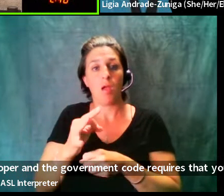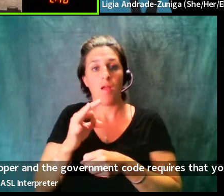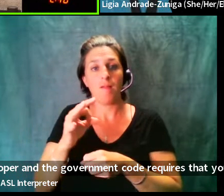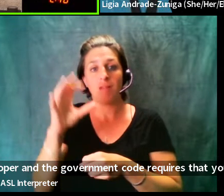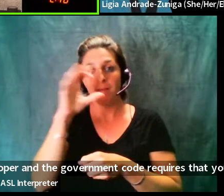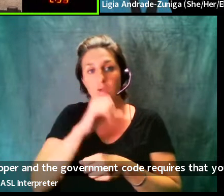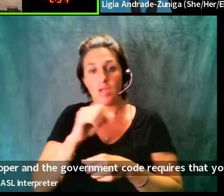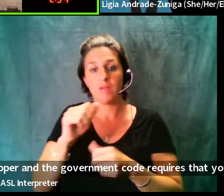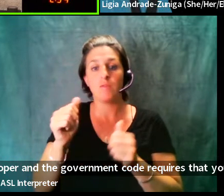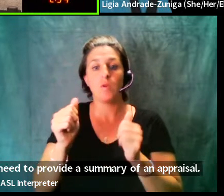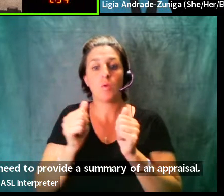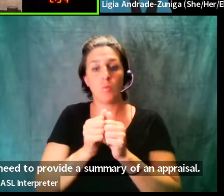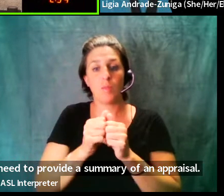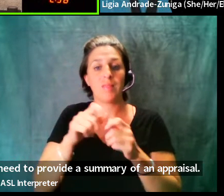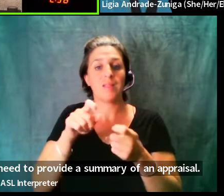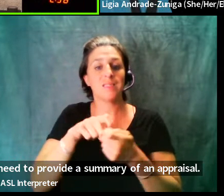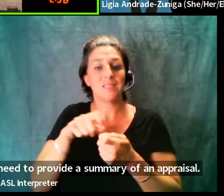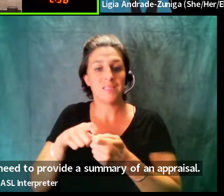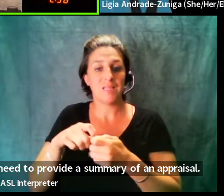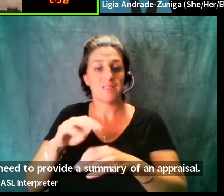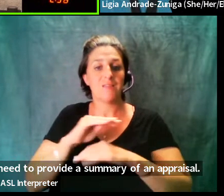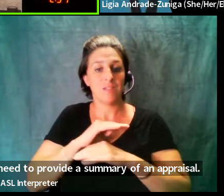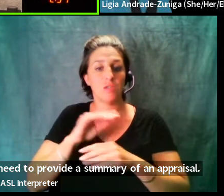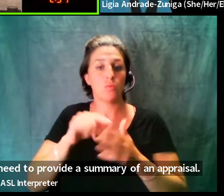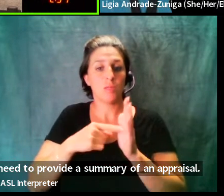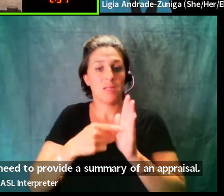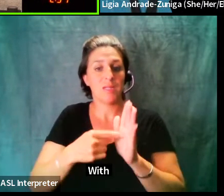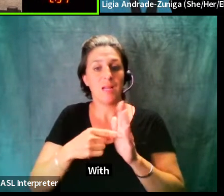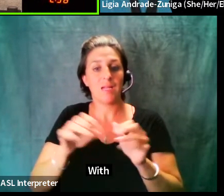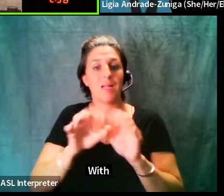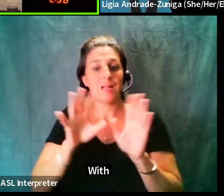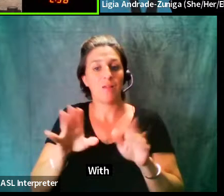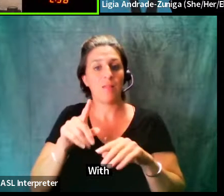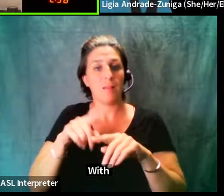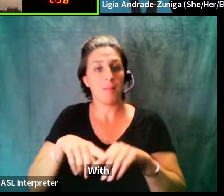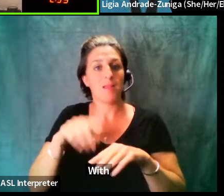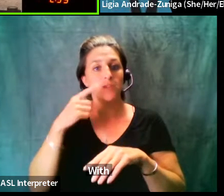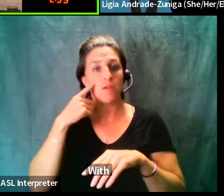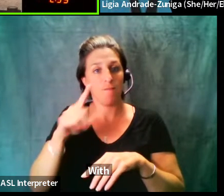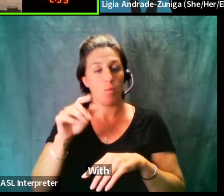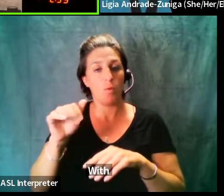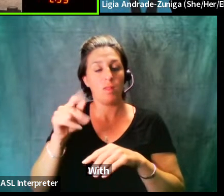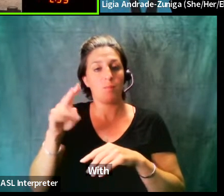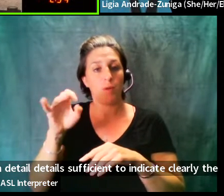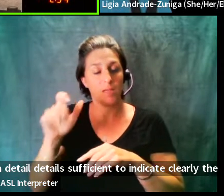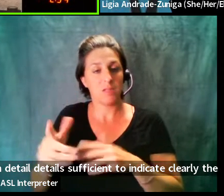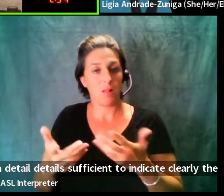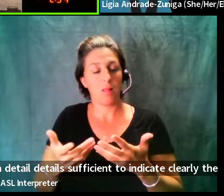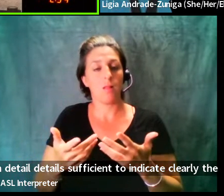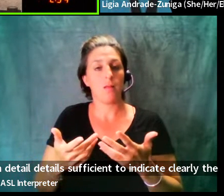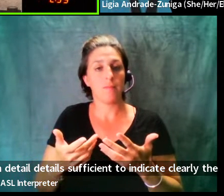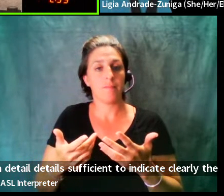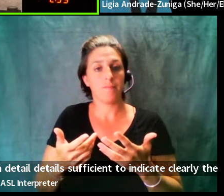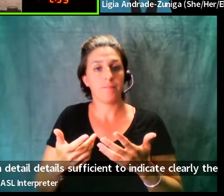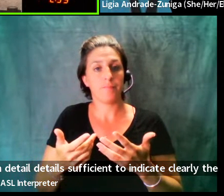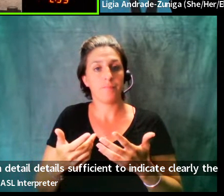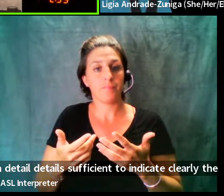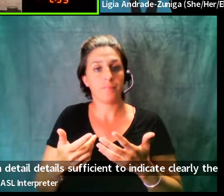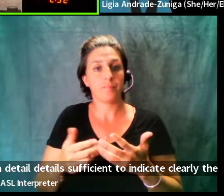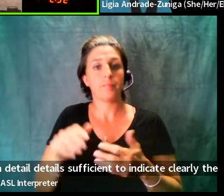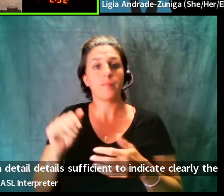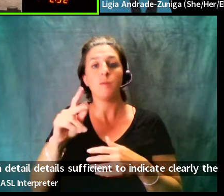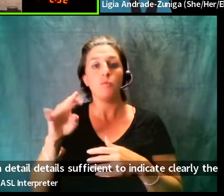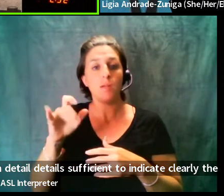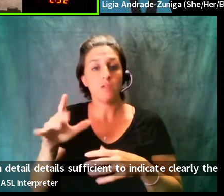with details sufficient to indicate clearly the basis for the appraisal. The